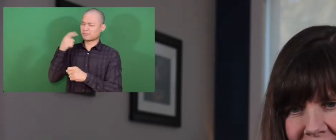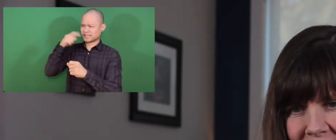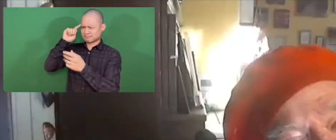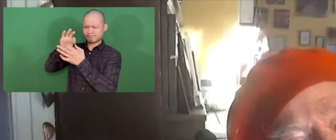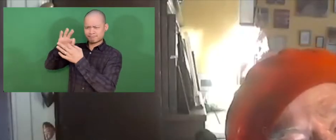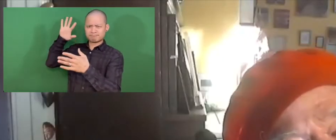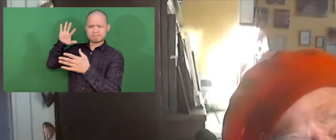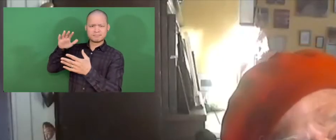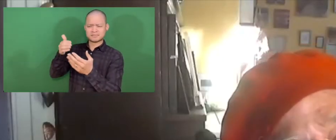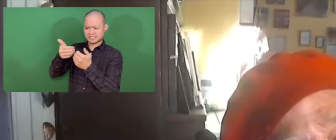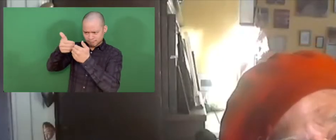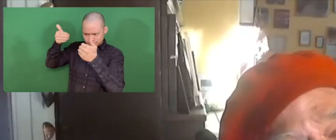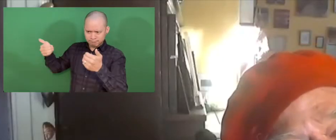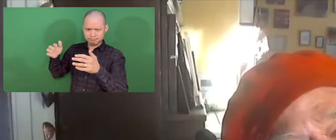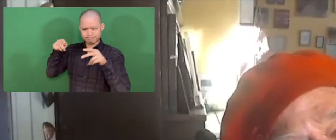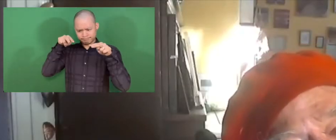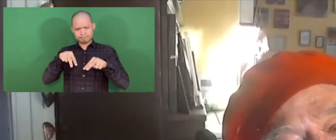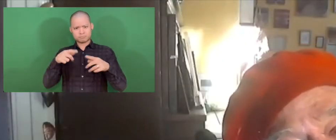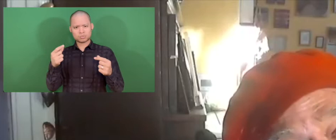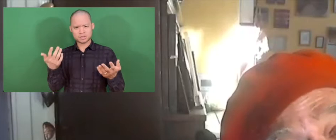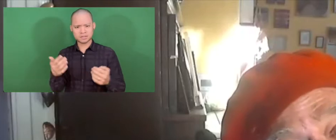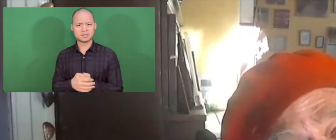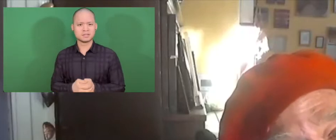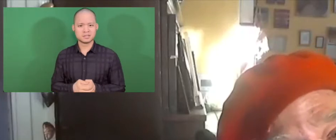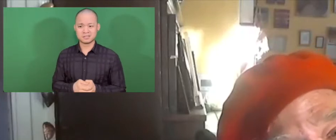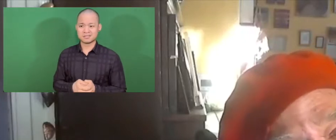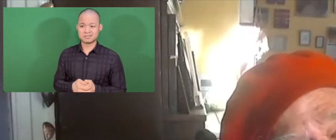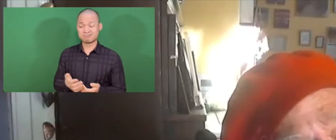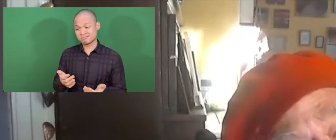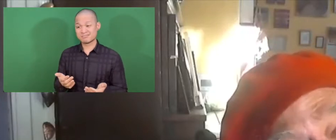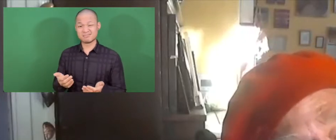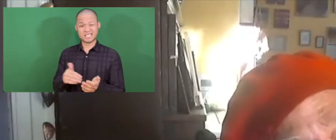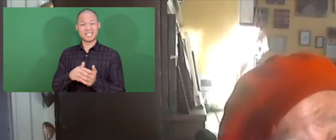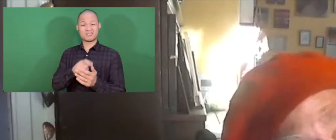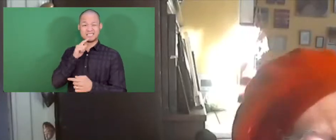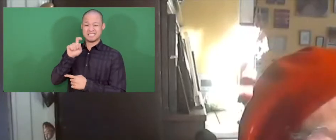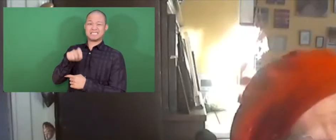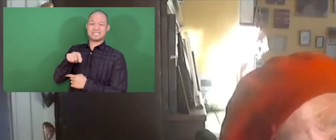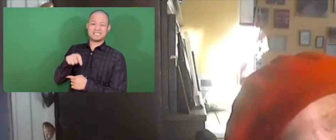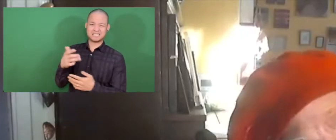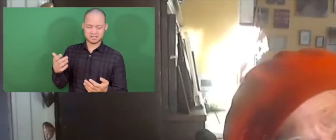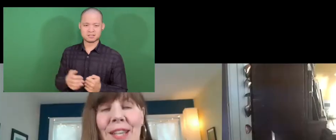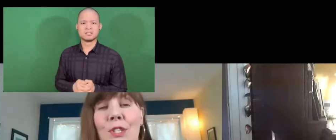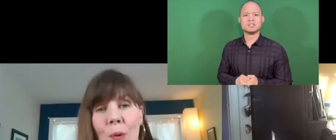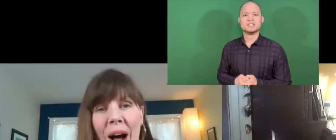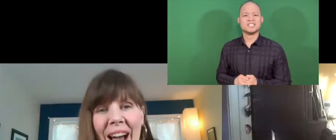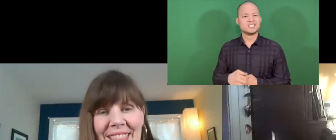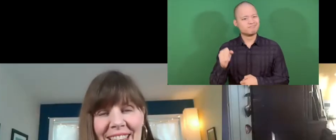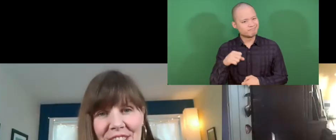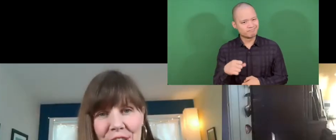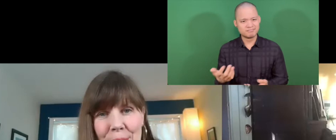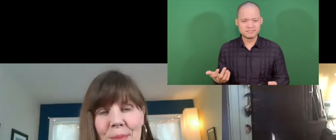part. But again, it's necessary, and it's better than the alternative. So